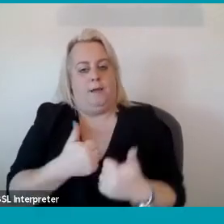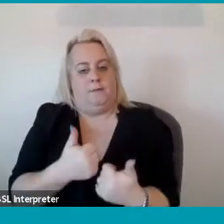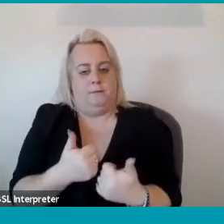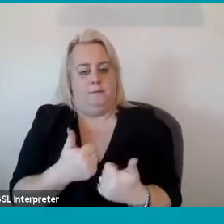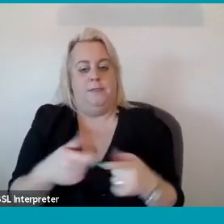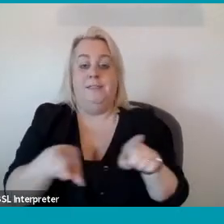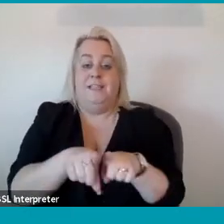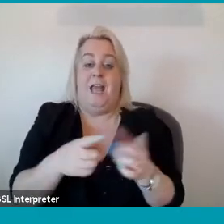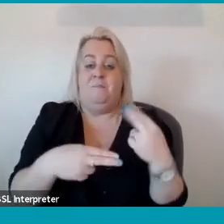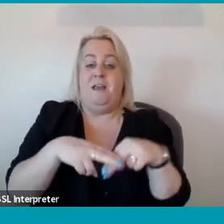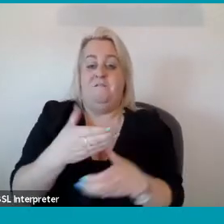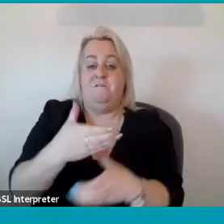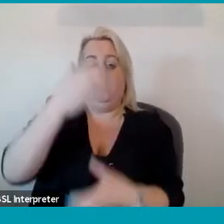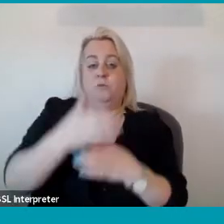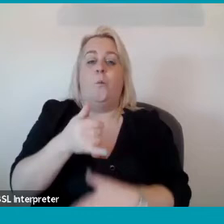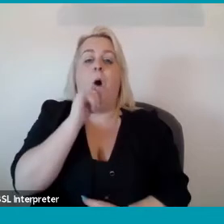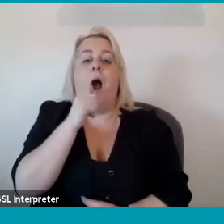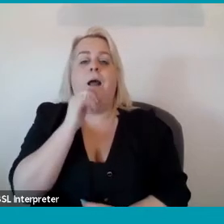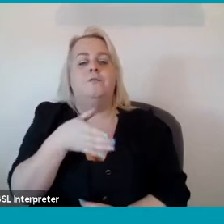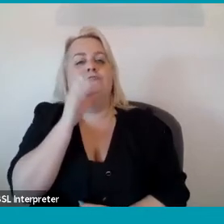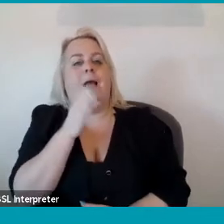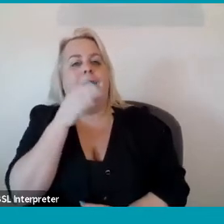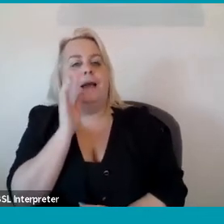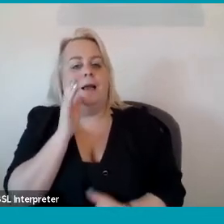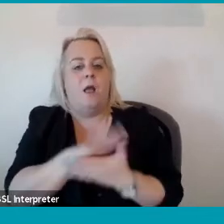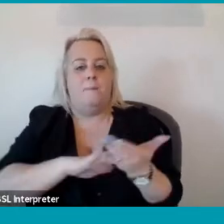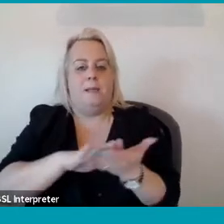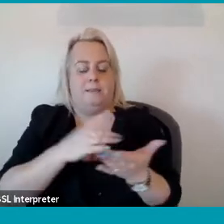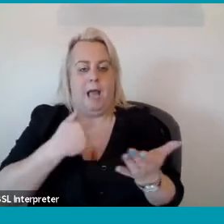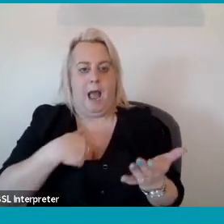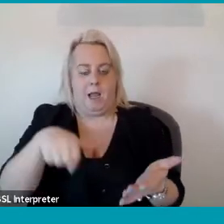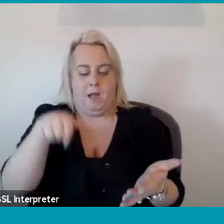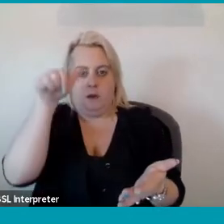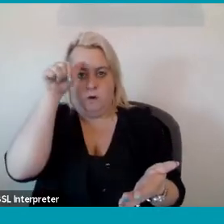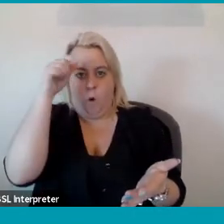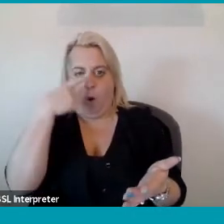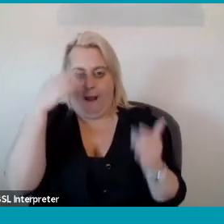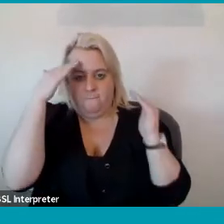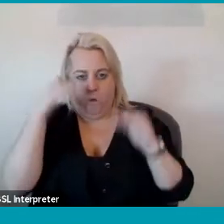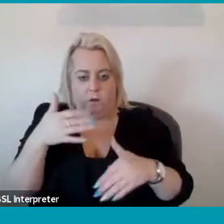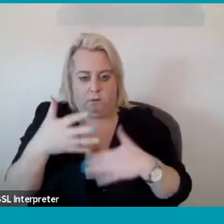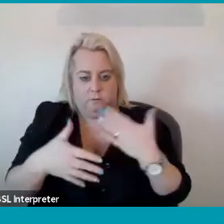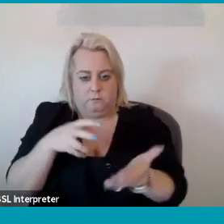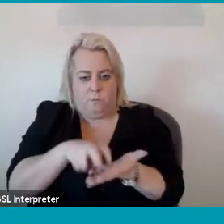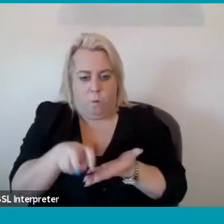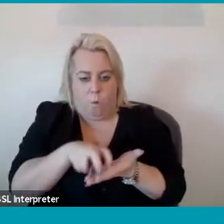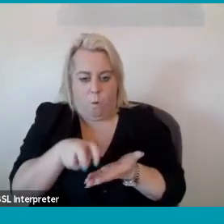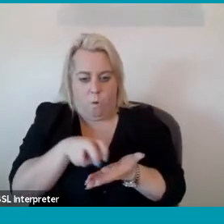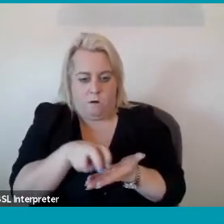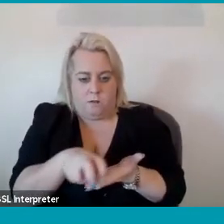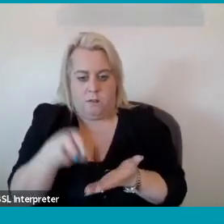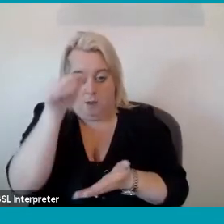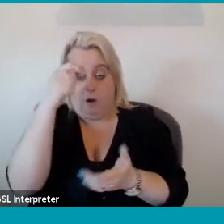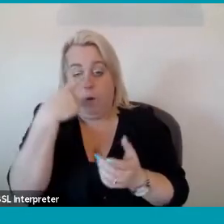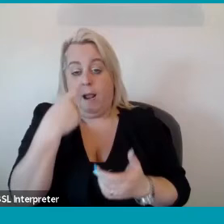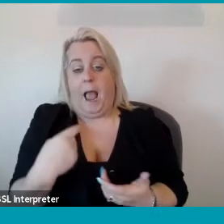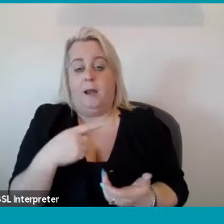don't do that falling over bit in between. So that's another skill I have, which is probably not great in the workplace, but just to